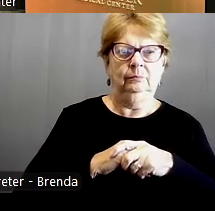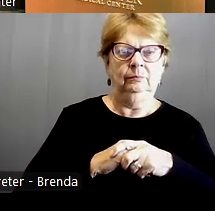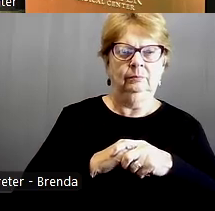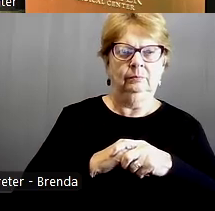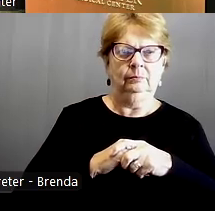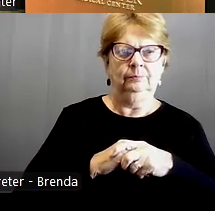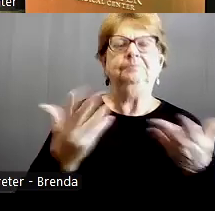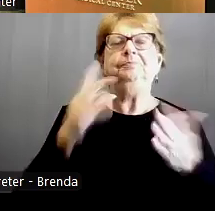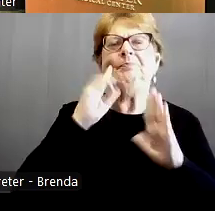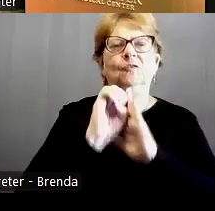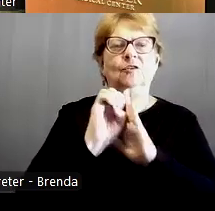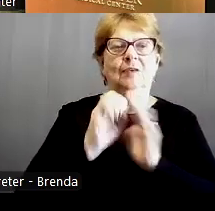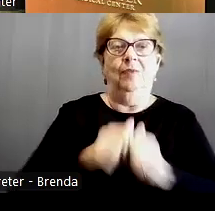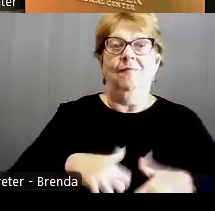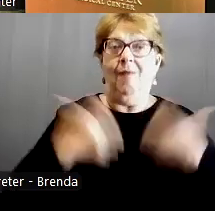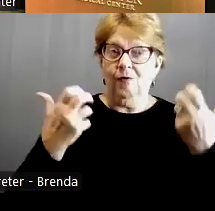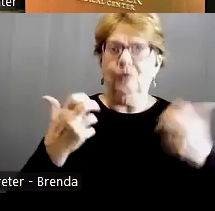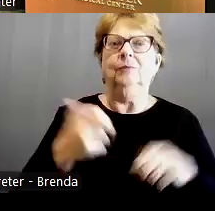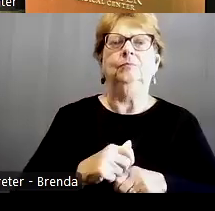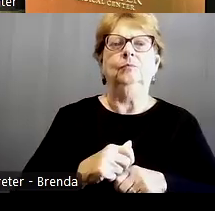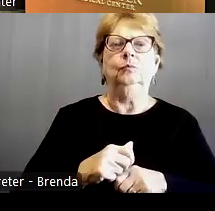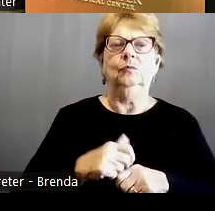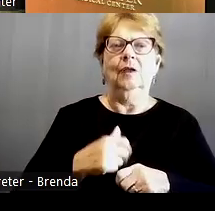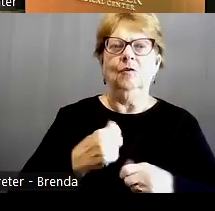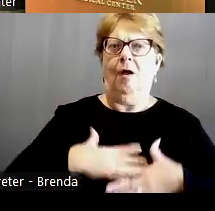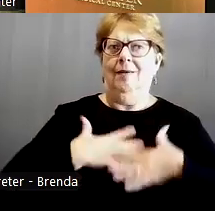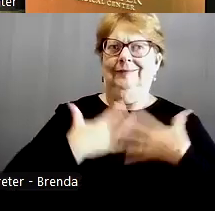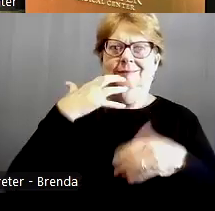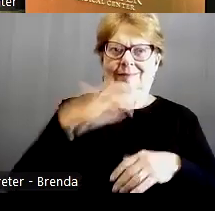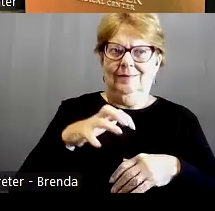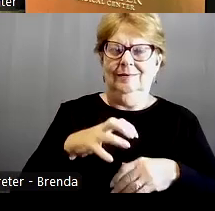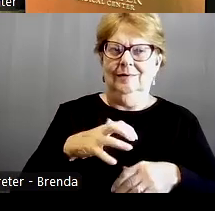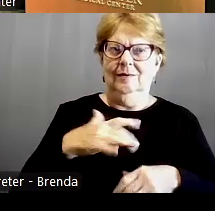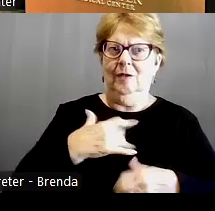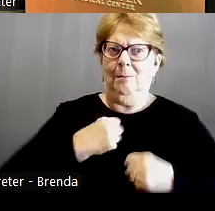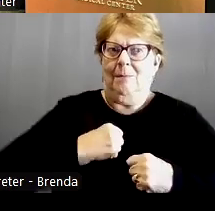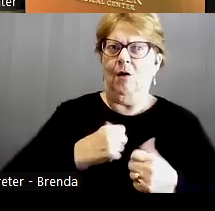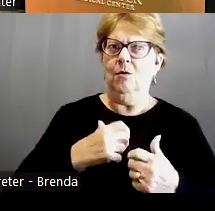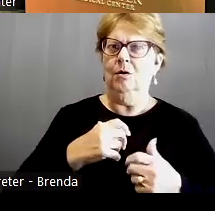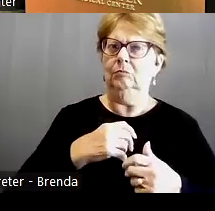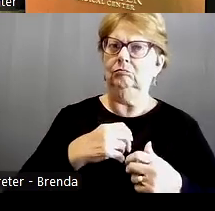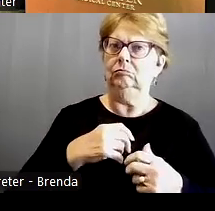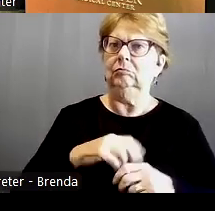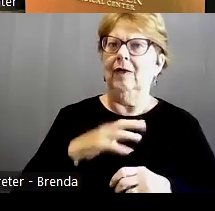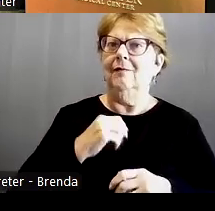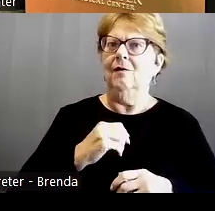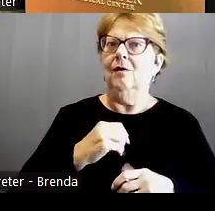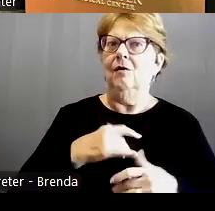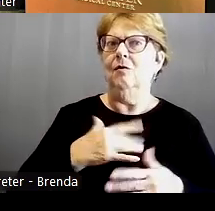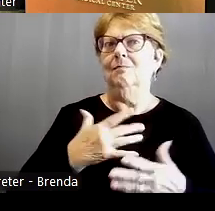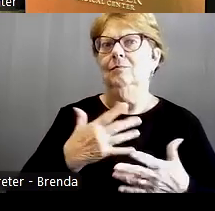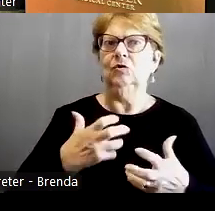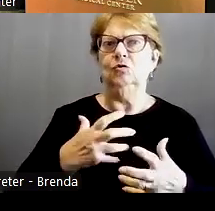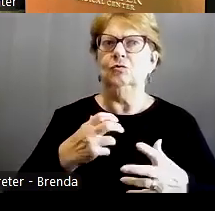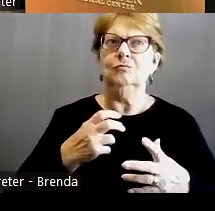So, for example, with anger, we experience a rising heat typically, and a sense of power, strength, and the urge, the motoric urge, is to lash